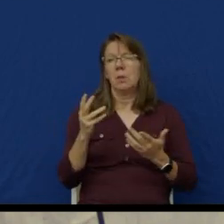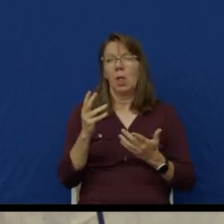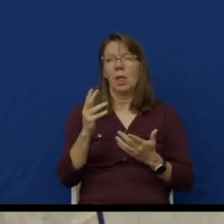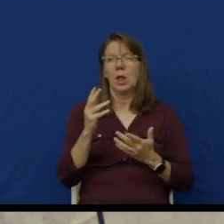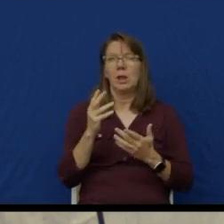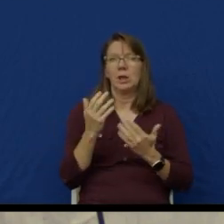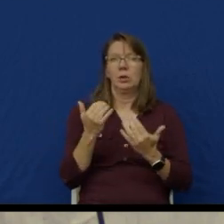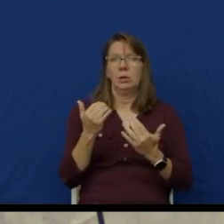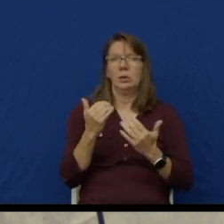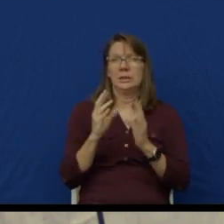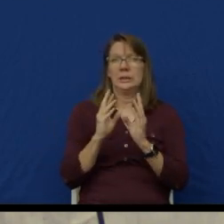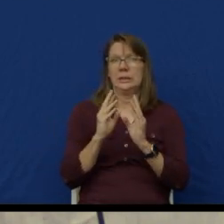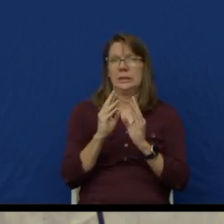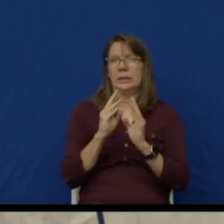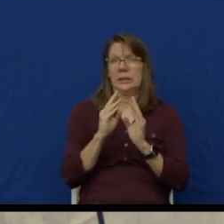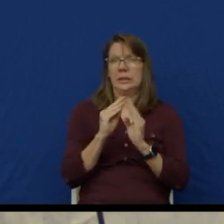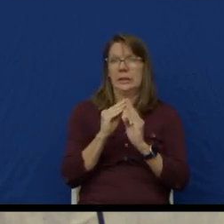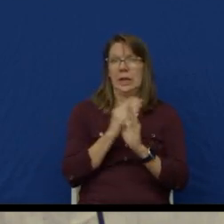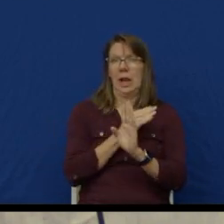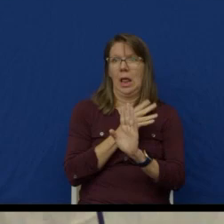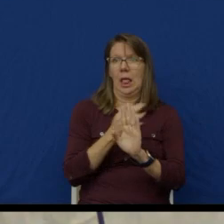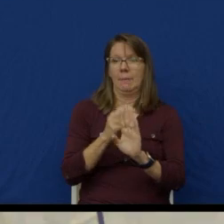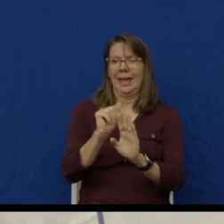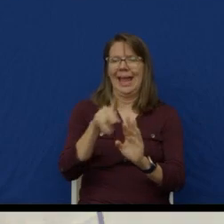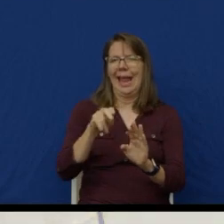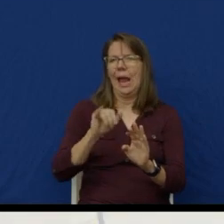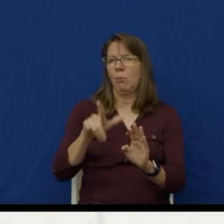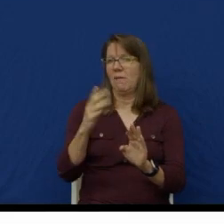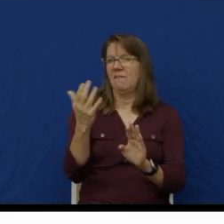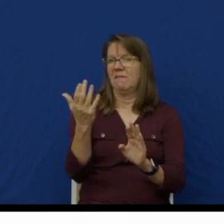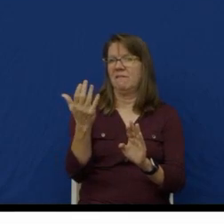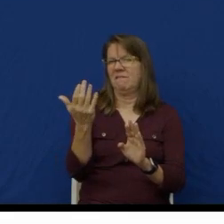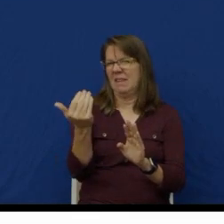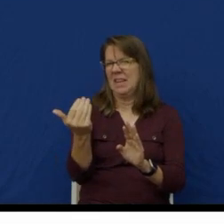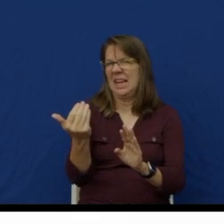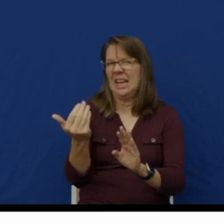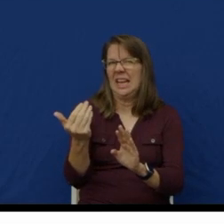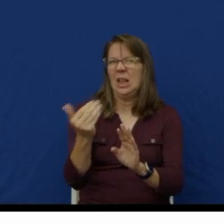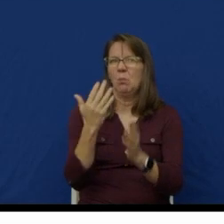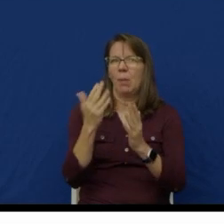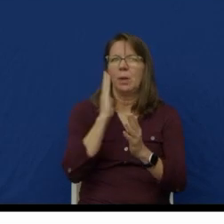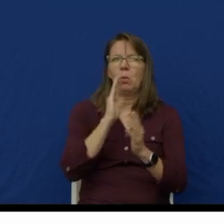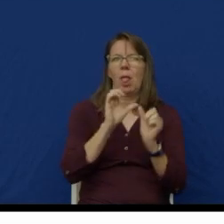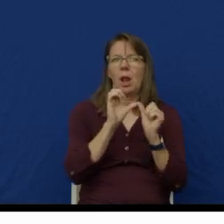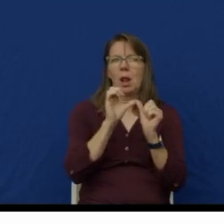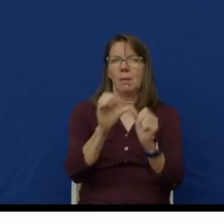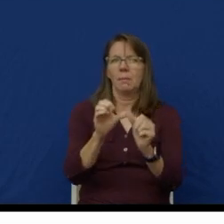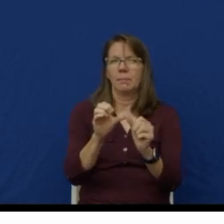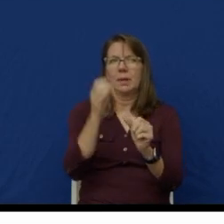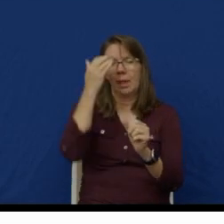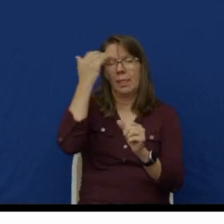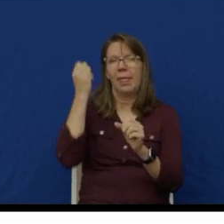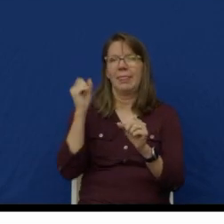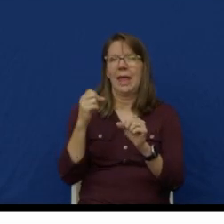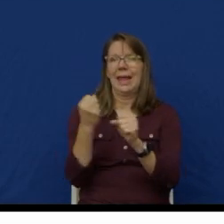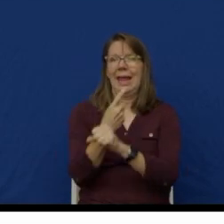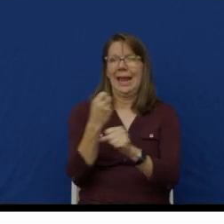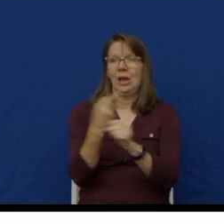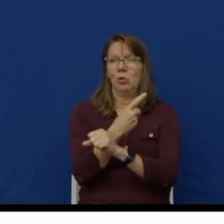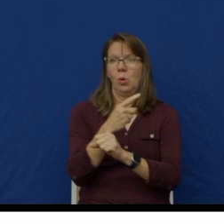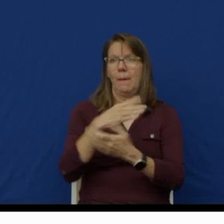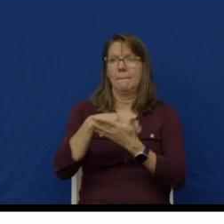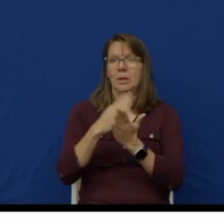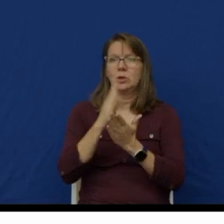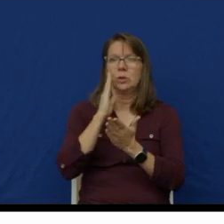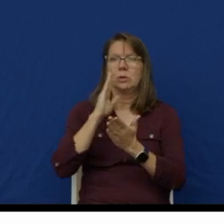until midnight on April 15th, most likely, by the end of which we'll have our new biennial budget. It'll kick in July 1 of next